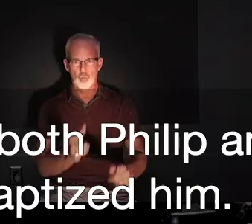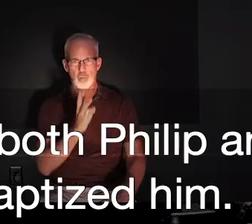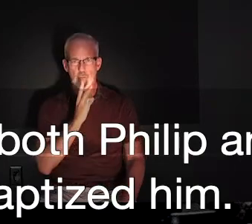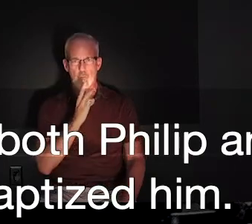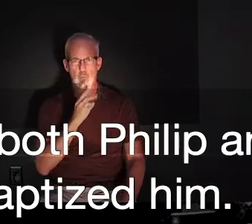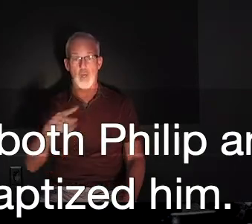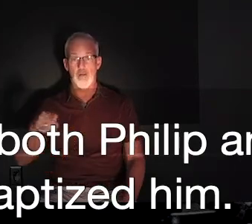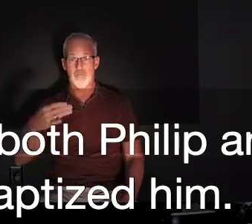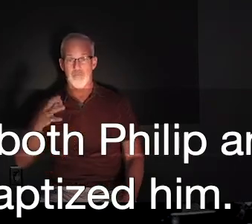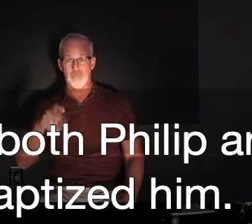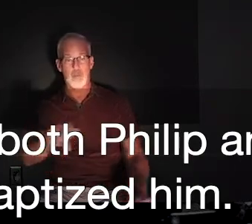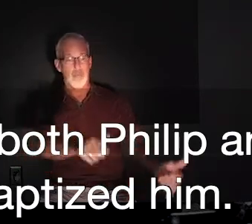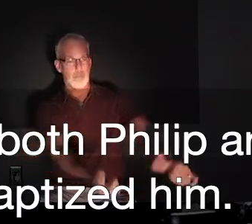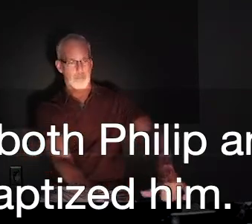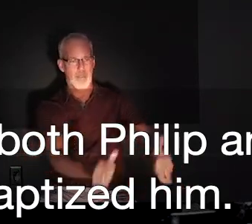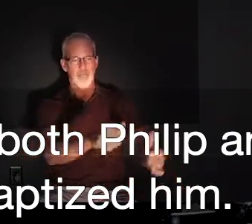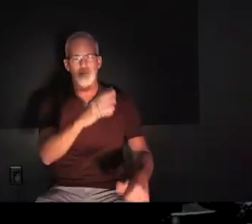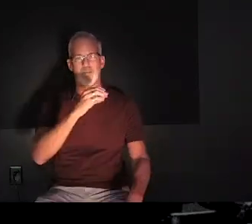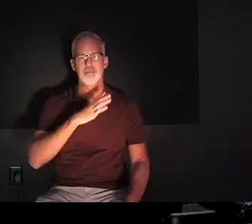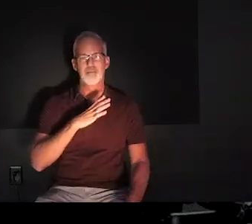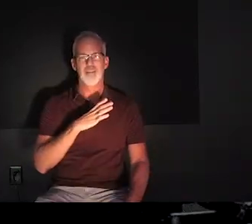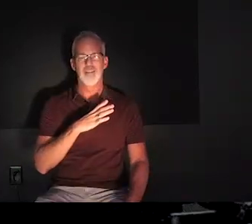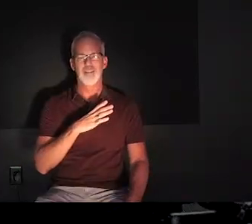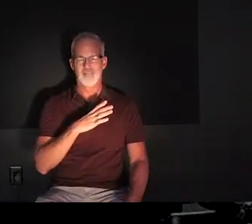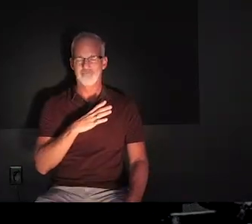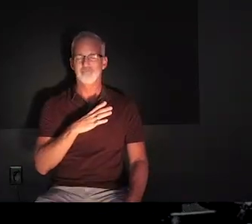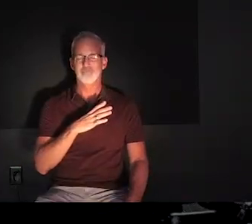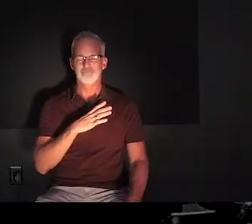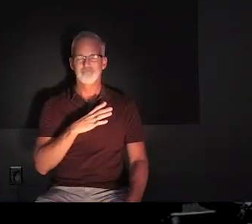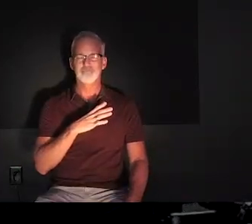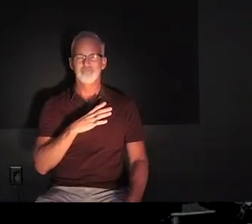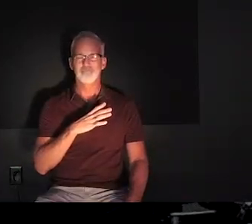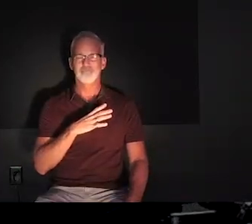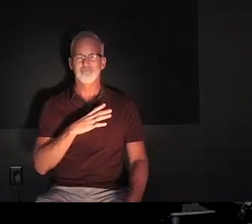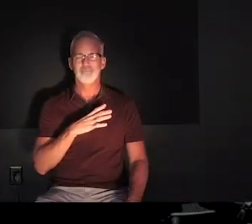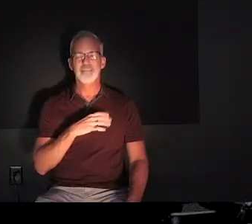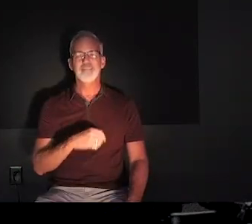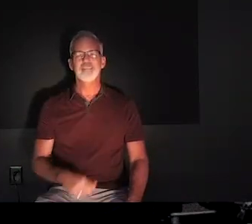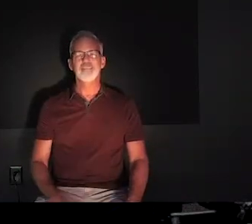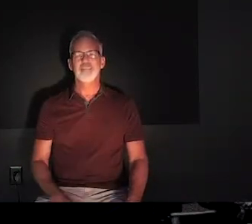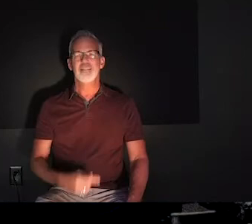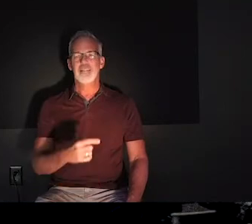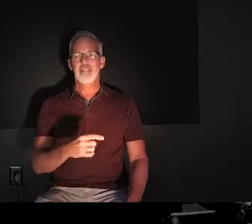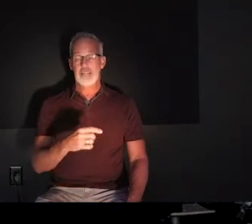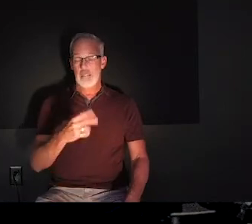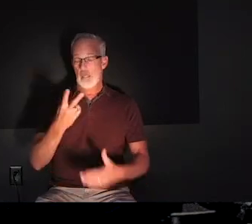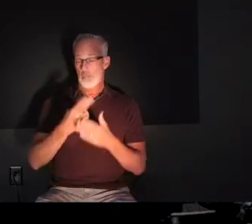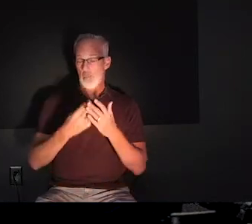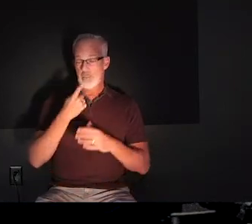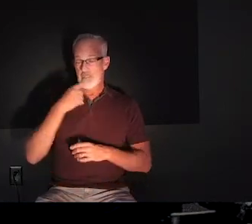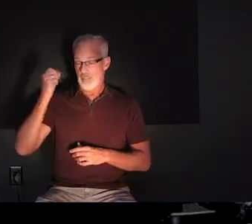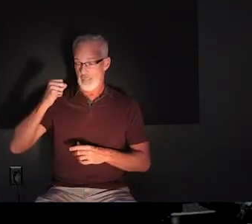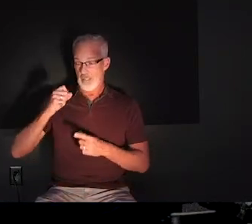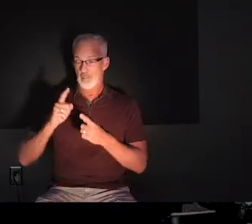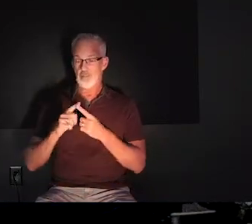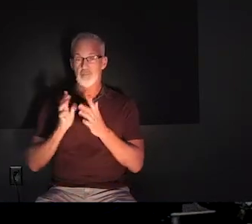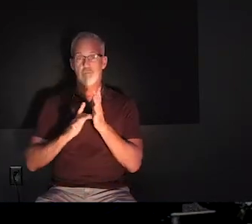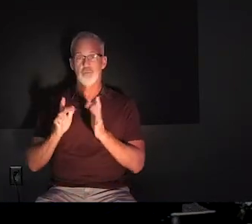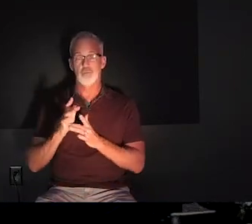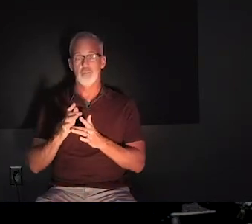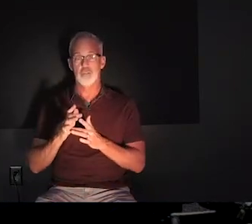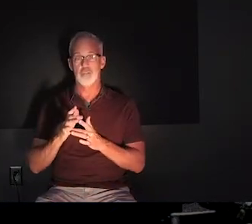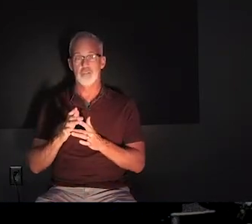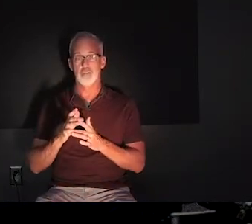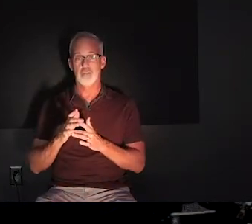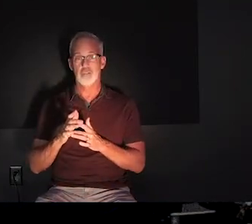he baptized him." I mean, he said yes to Jesus, and right after he got